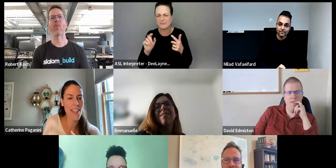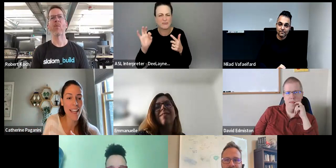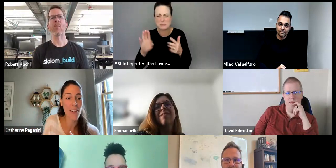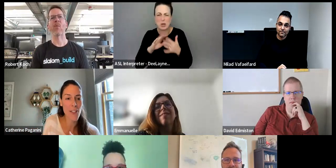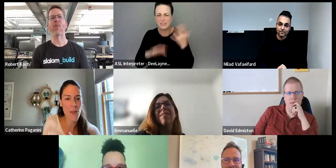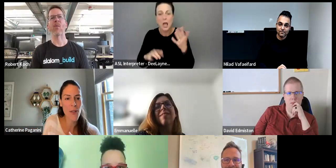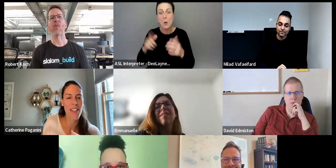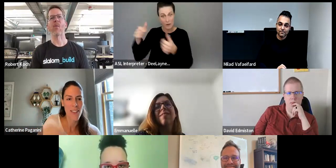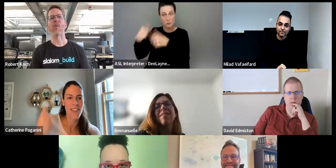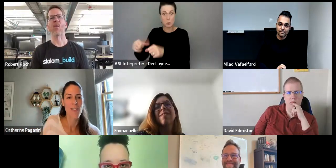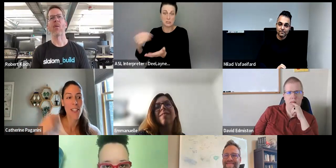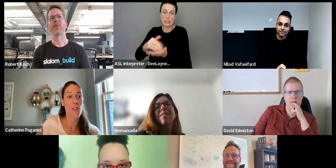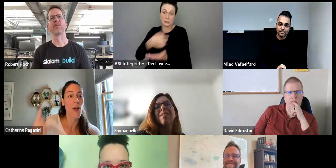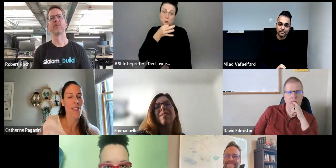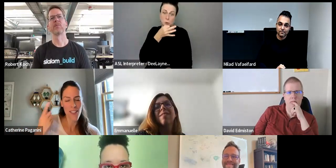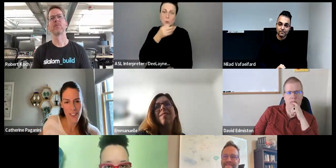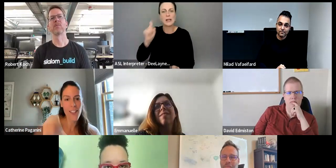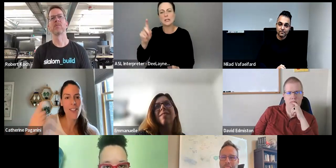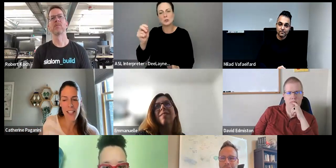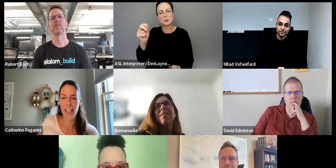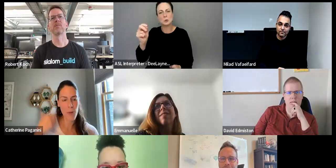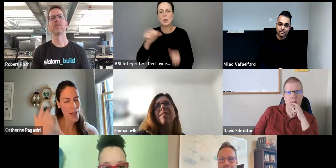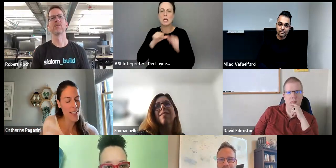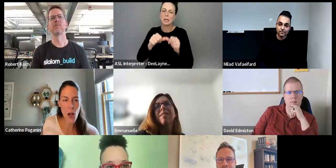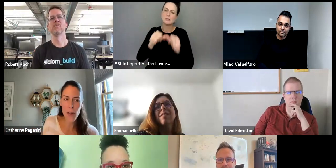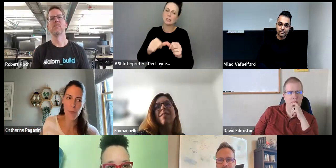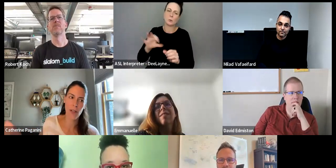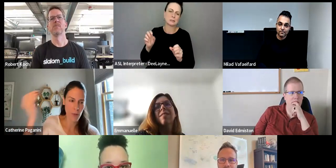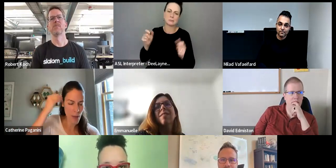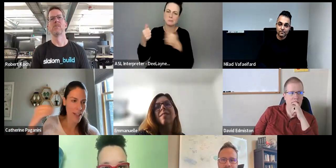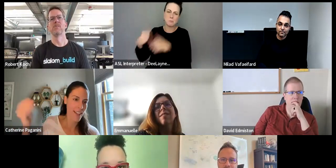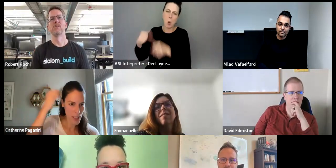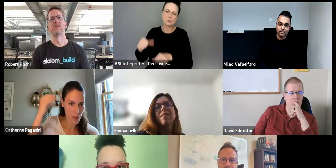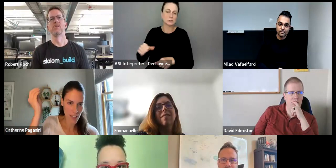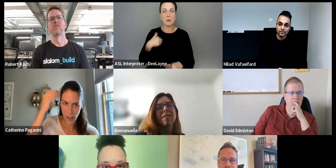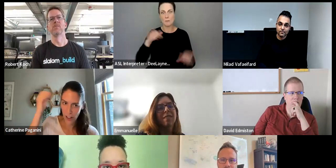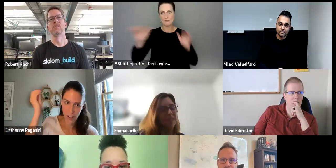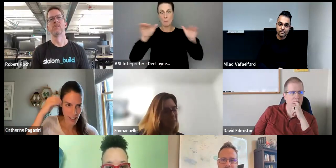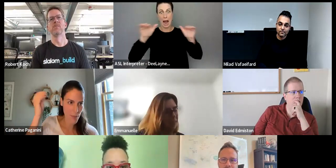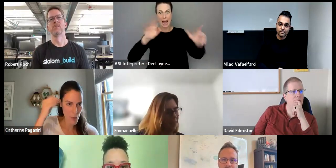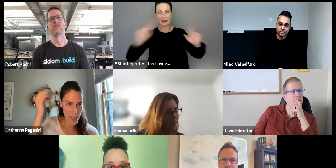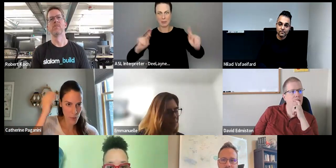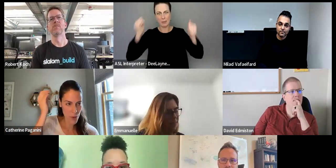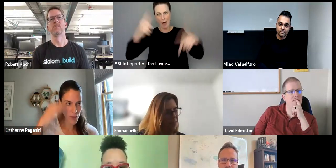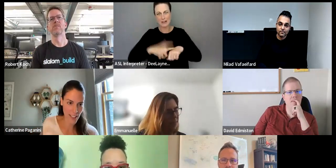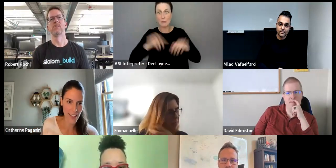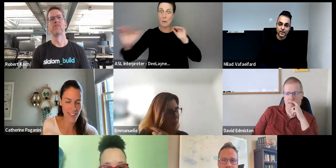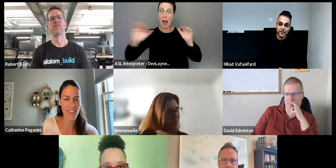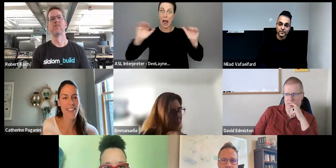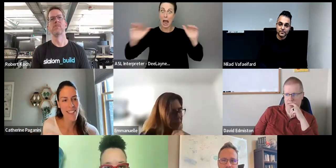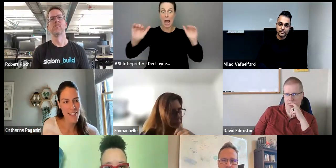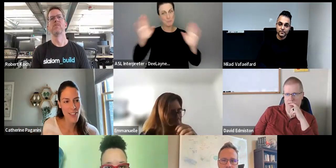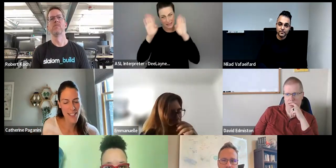post something again very soon. We need to do continuously, like it's always about reminding people, right? All the time, remind, remind, remind,